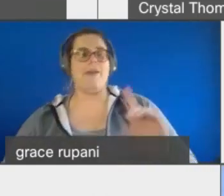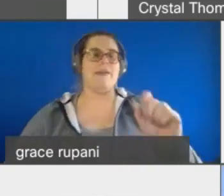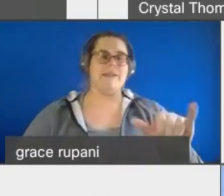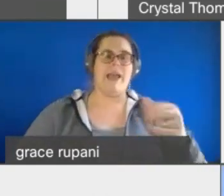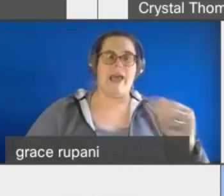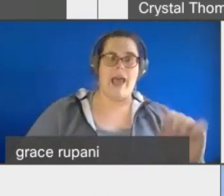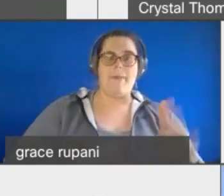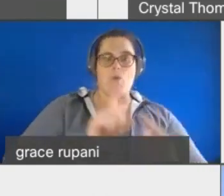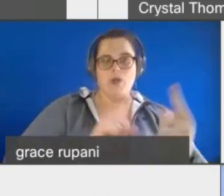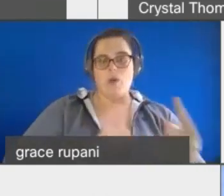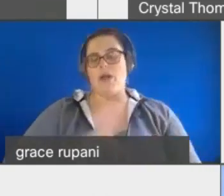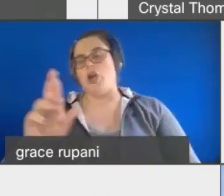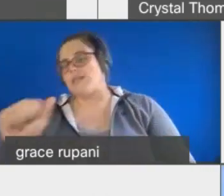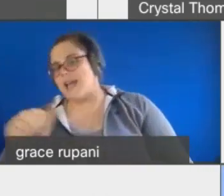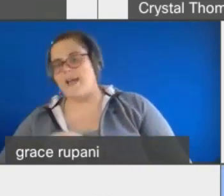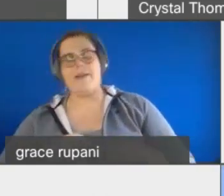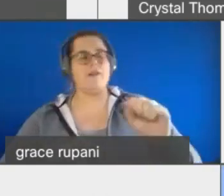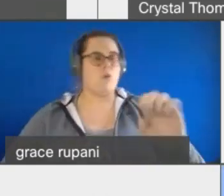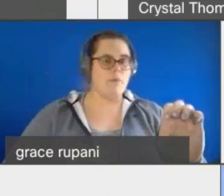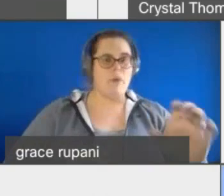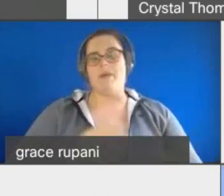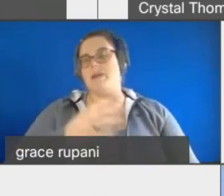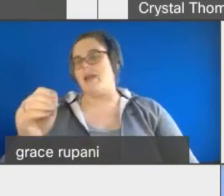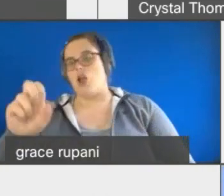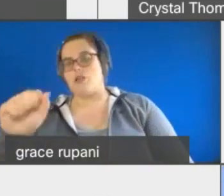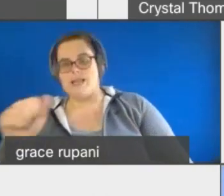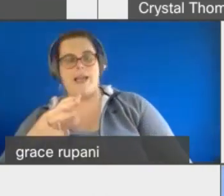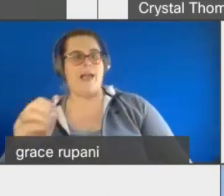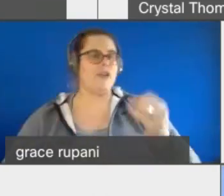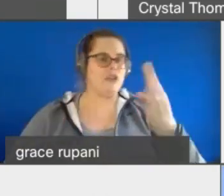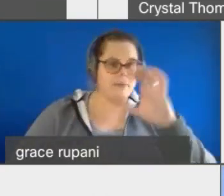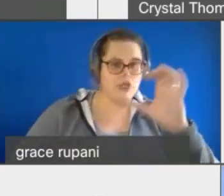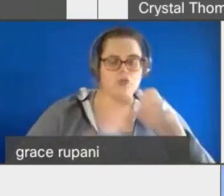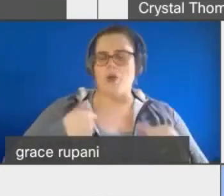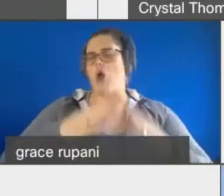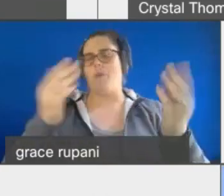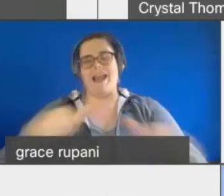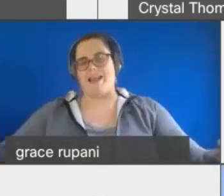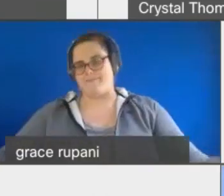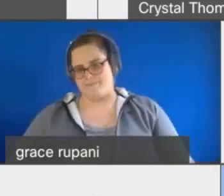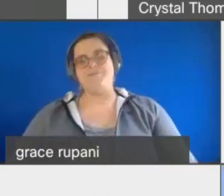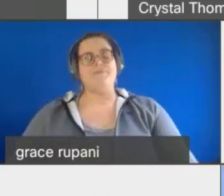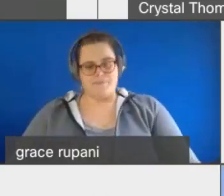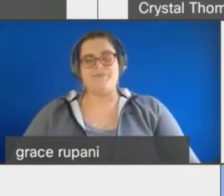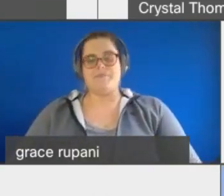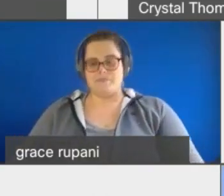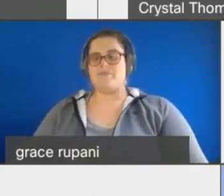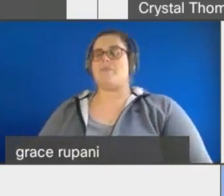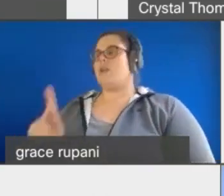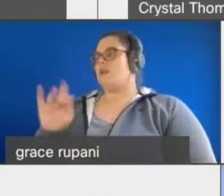RSA, supported employment, and RSA and job search. So we open for all of that. Thank you so